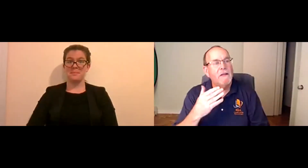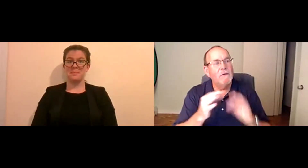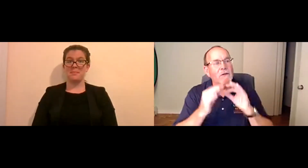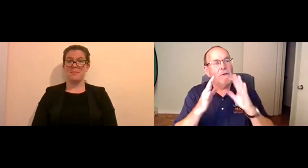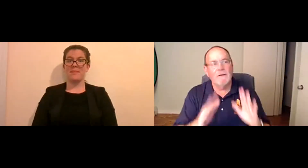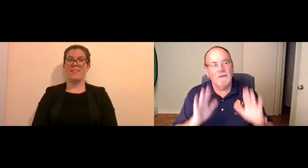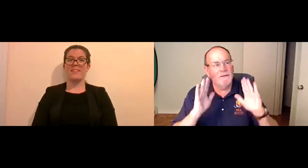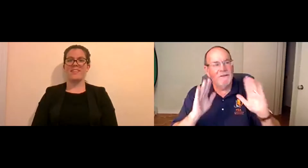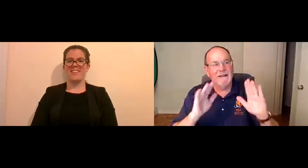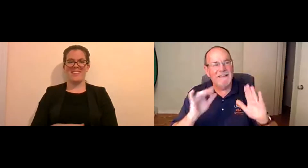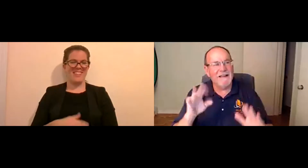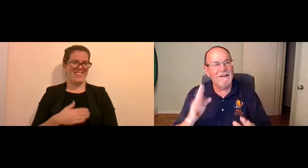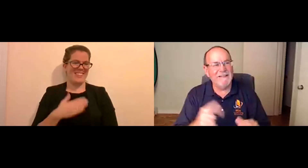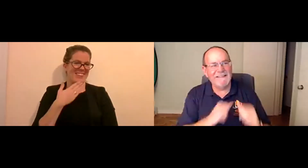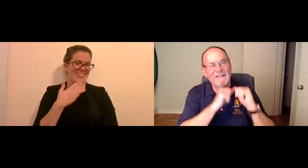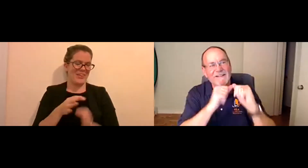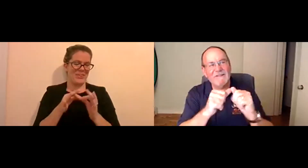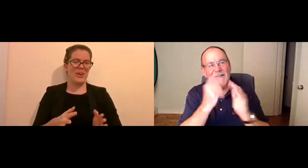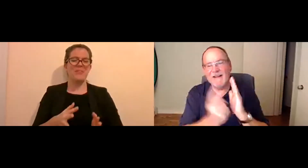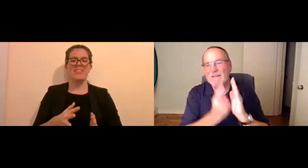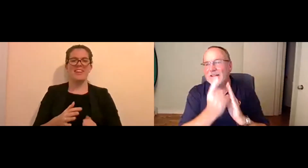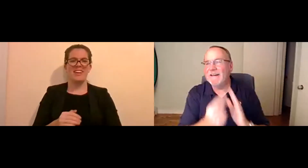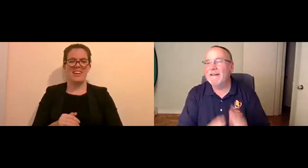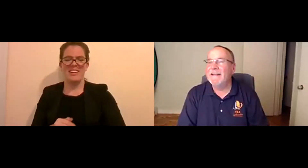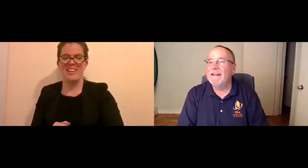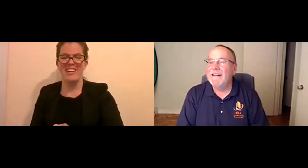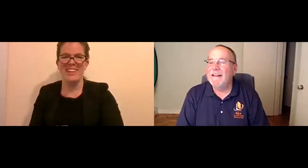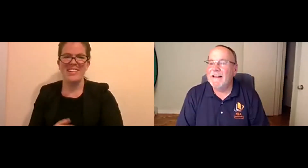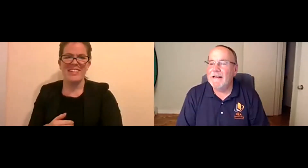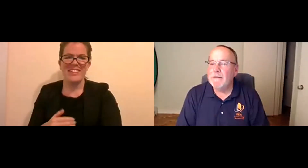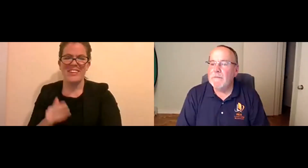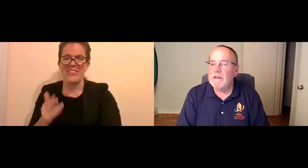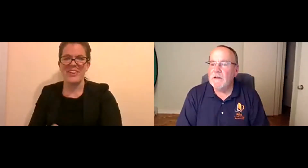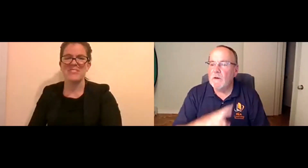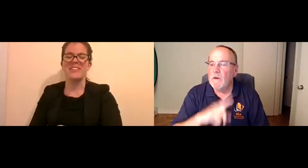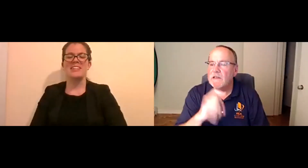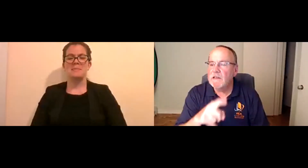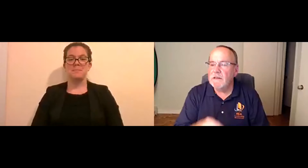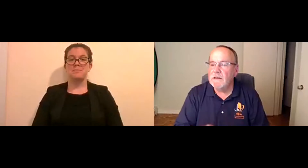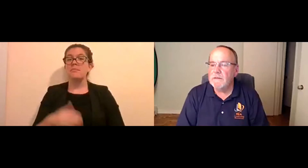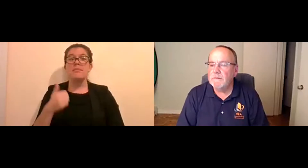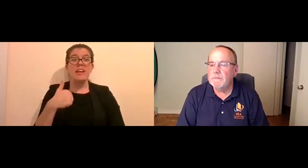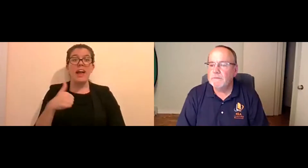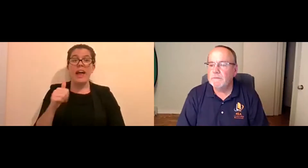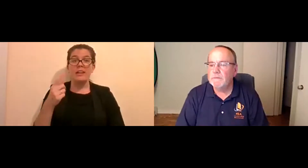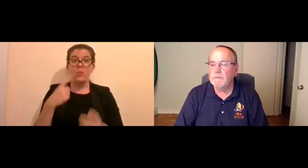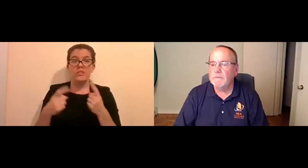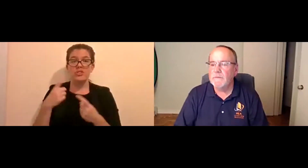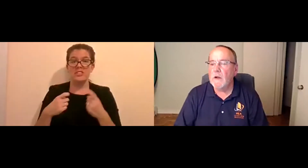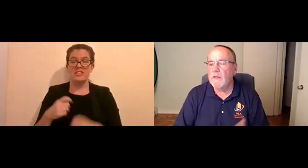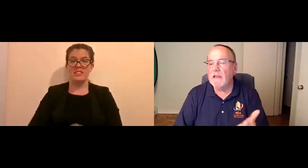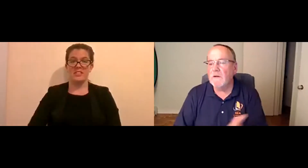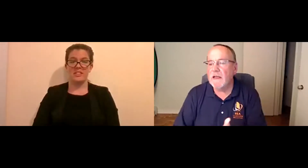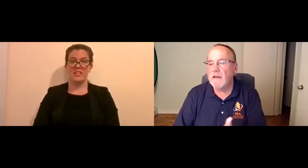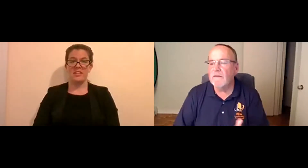Thank you, interpreter. You're doing a great job. Let's go on for an hour here. Is there a question?